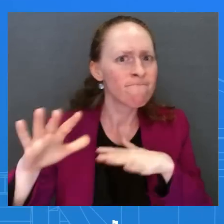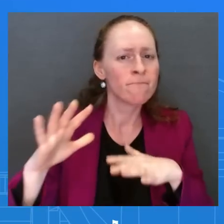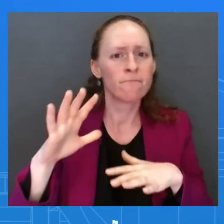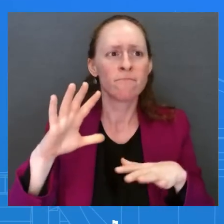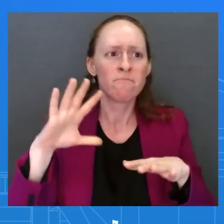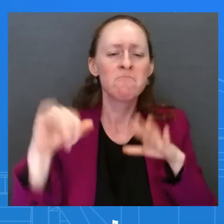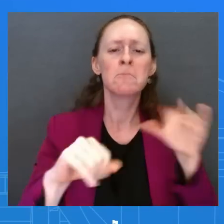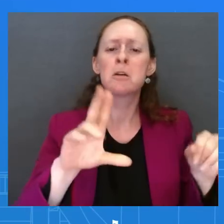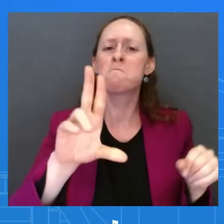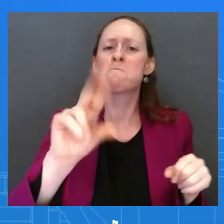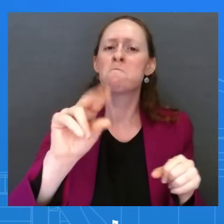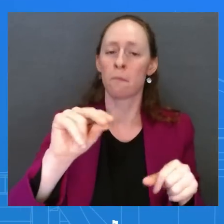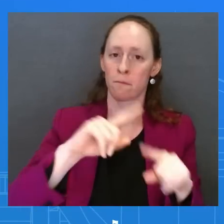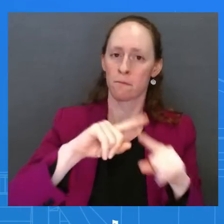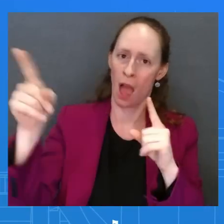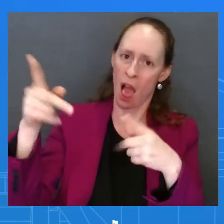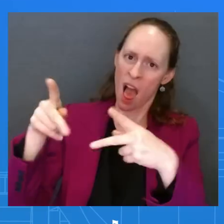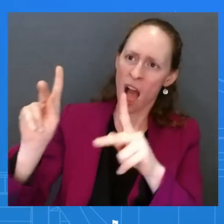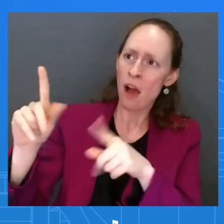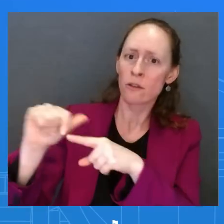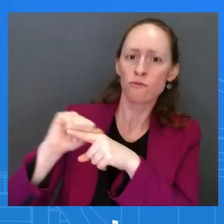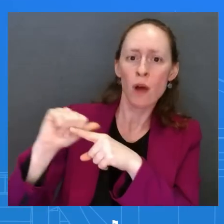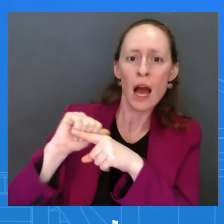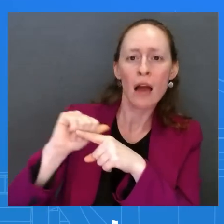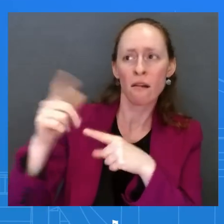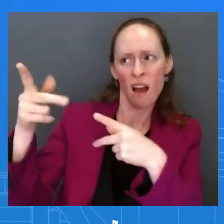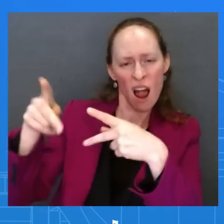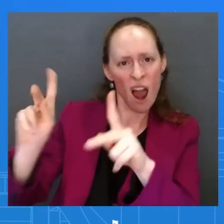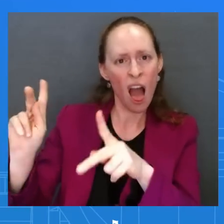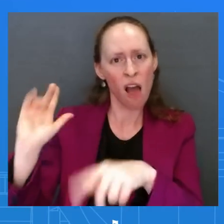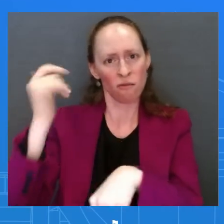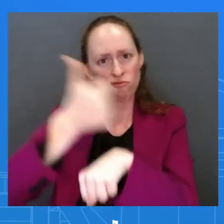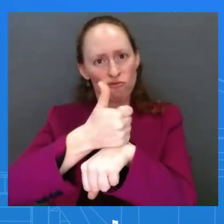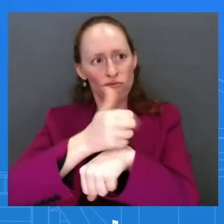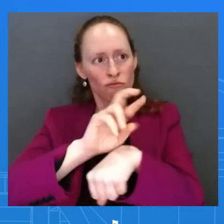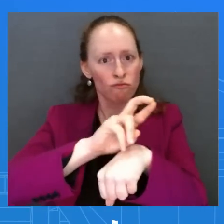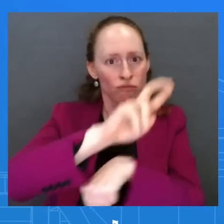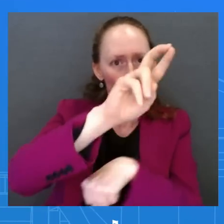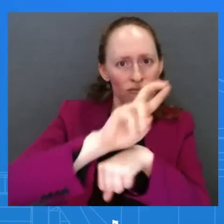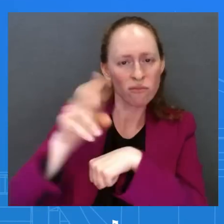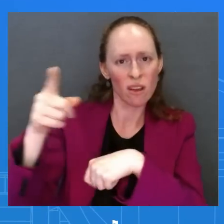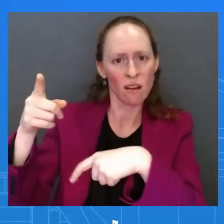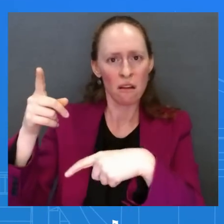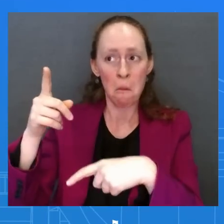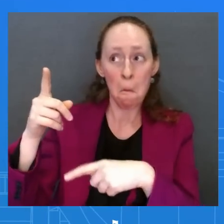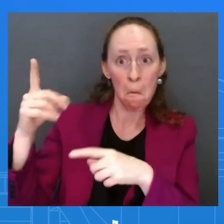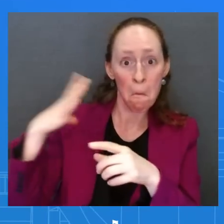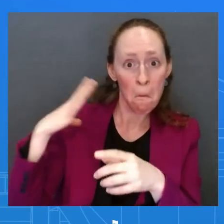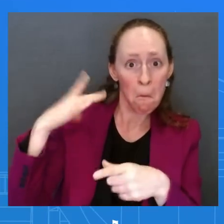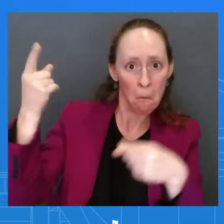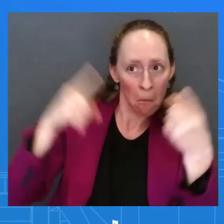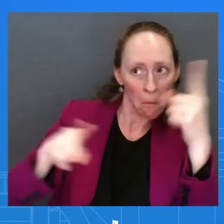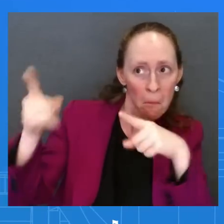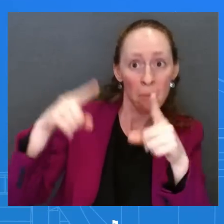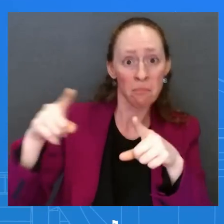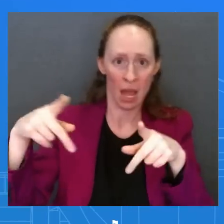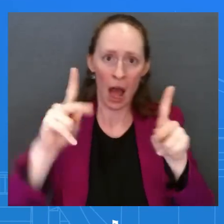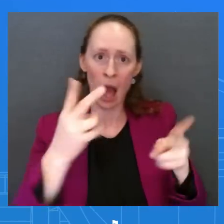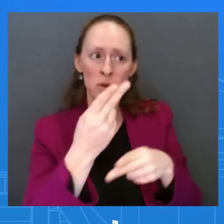inside Ukraine, for the storage of Russian capabilities. I